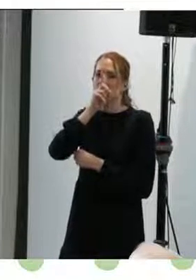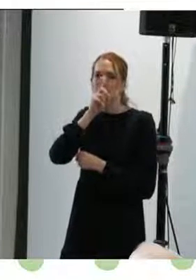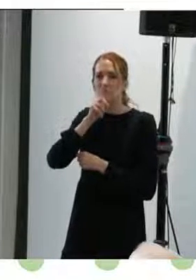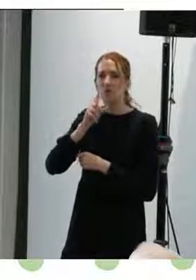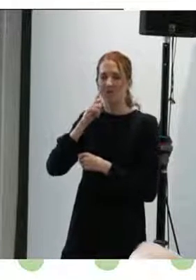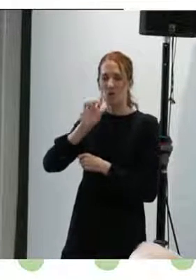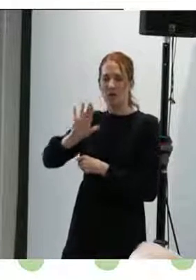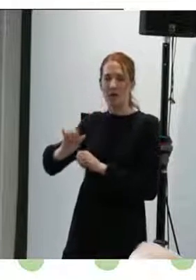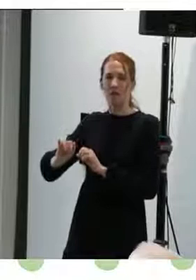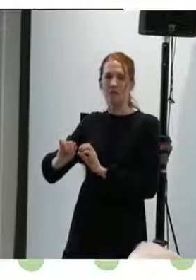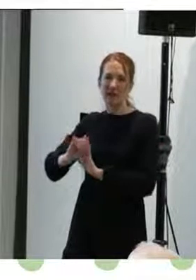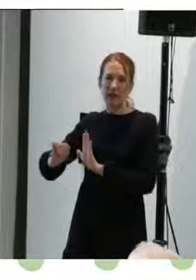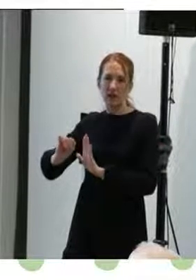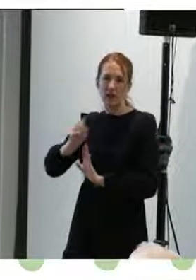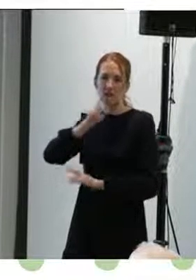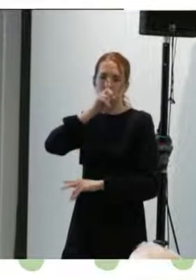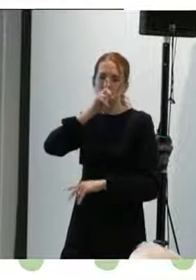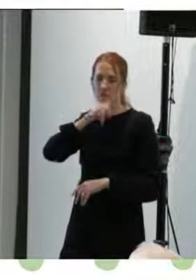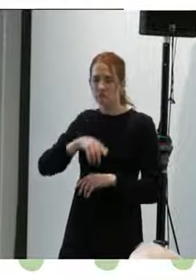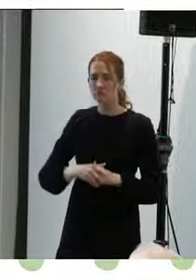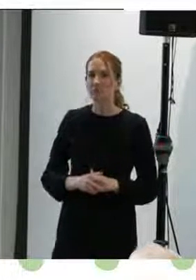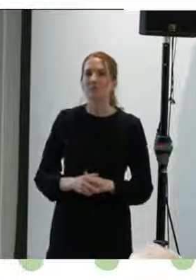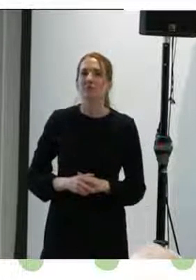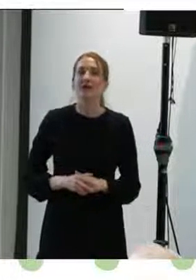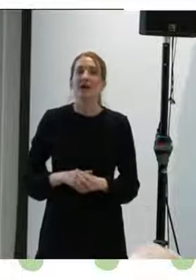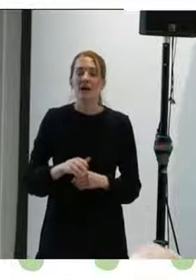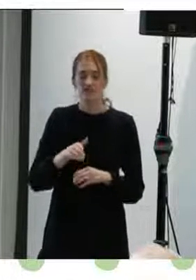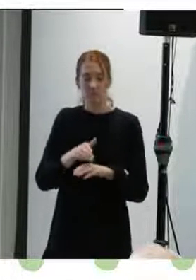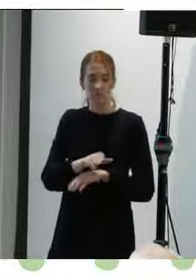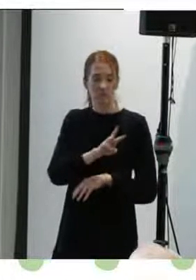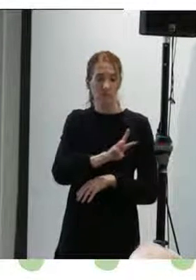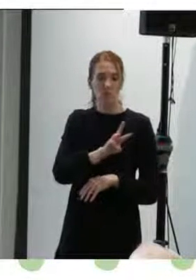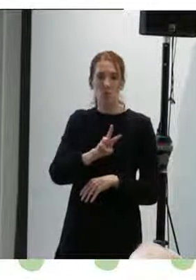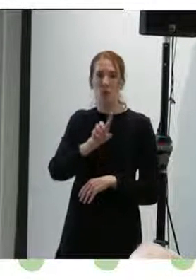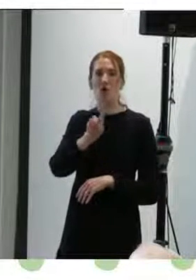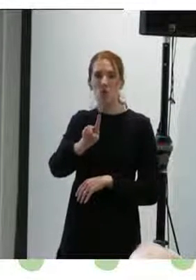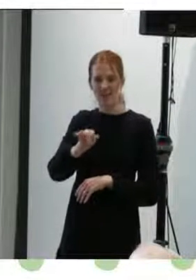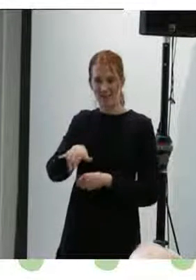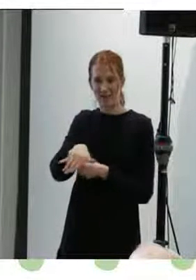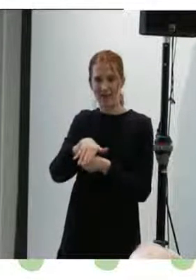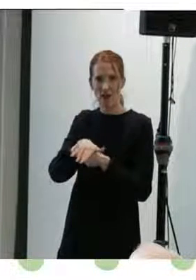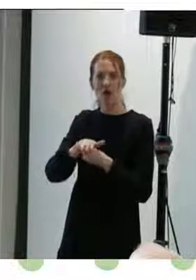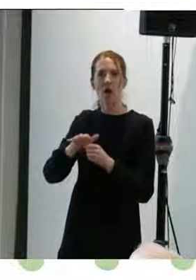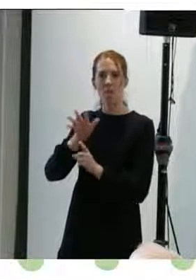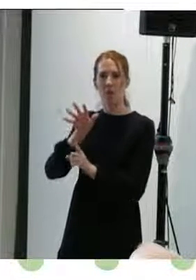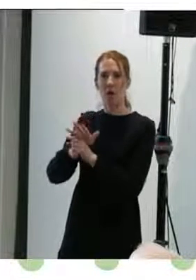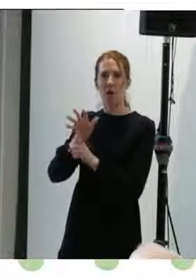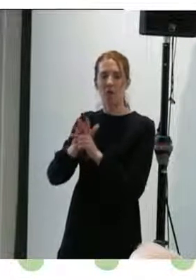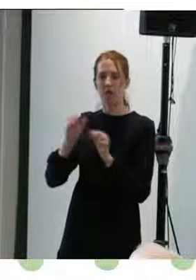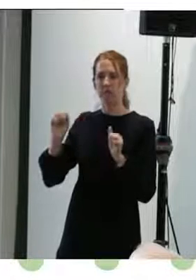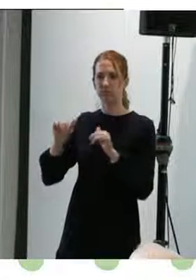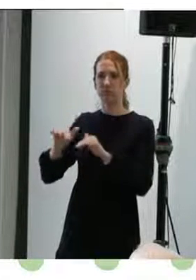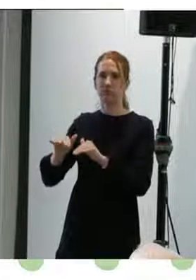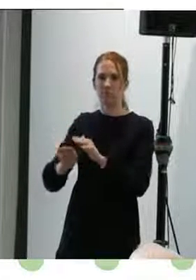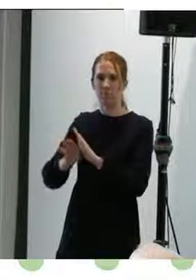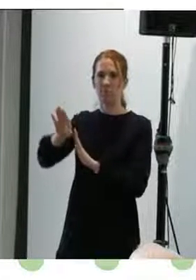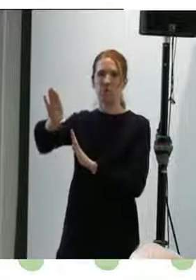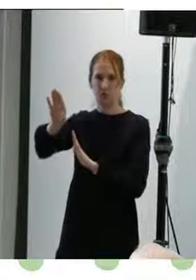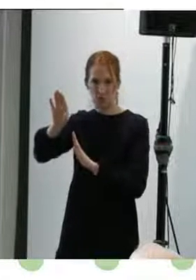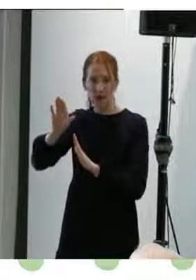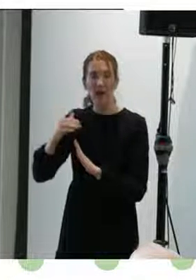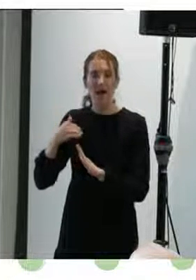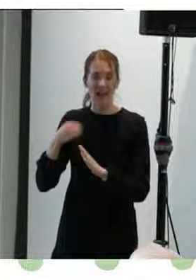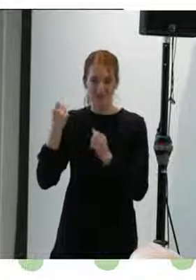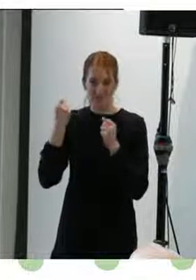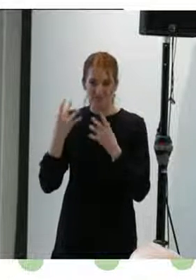is an area that really peaked after World War I, employing over 175,000 men, supporting a